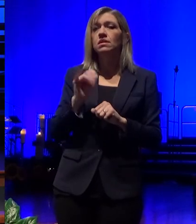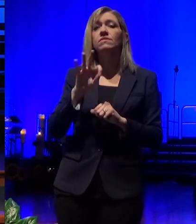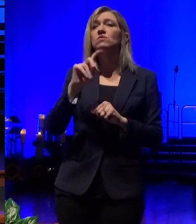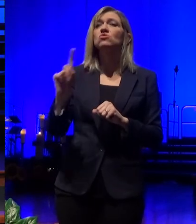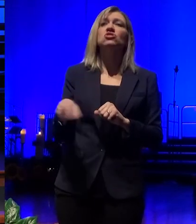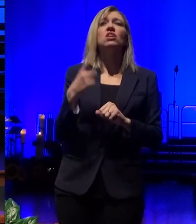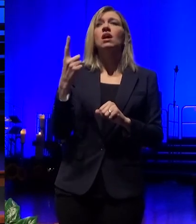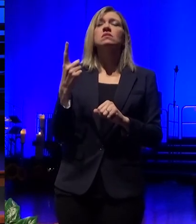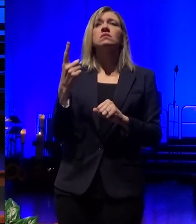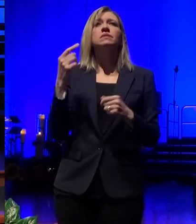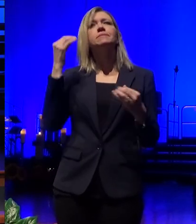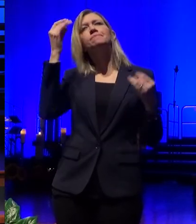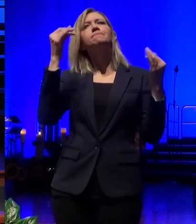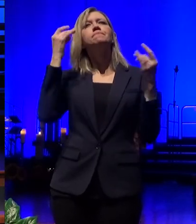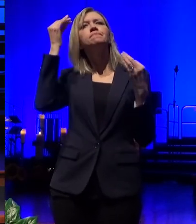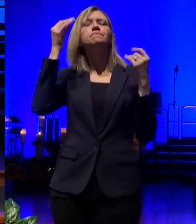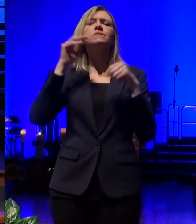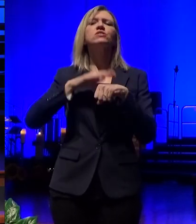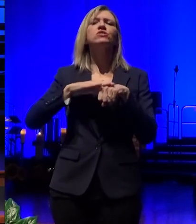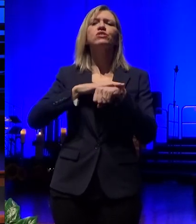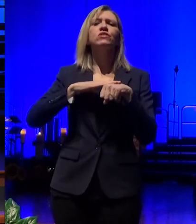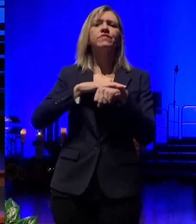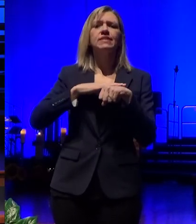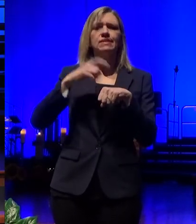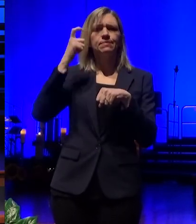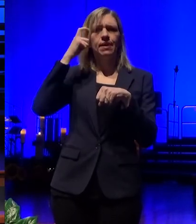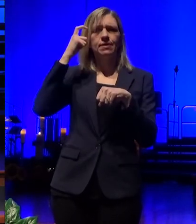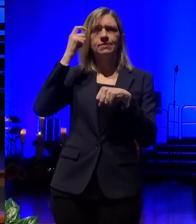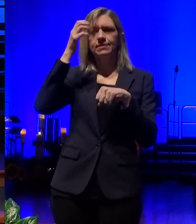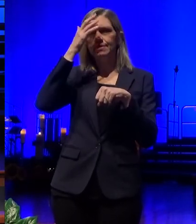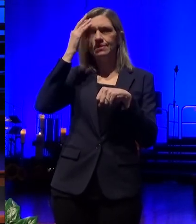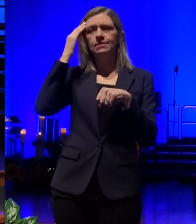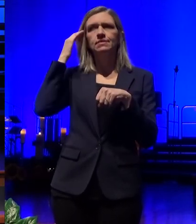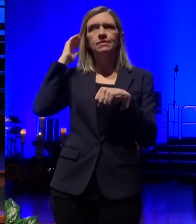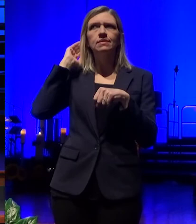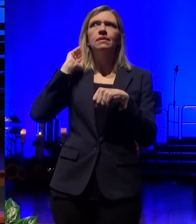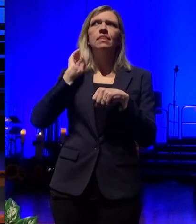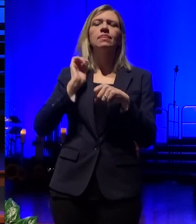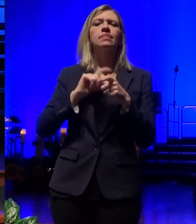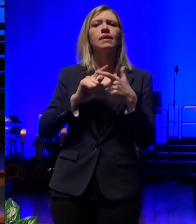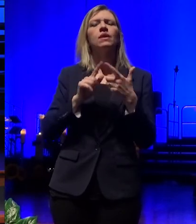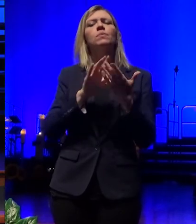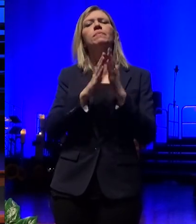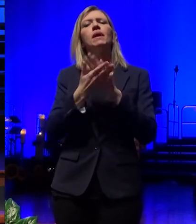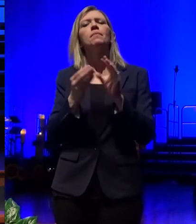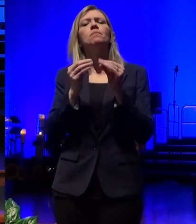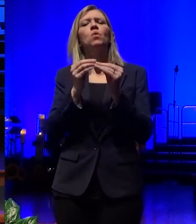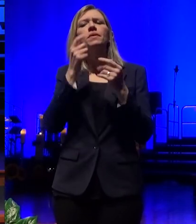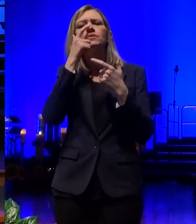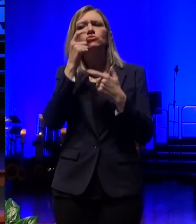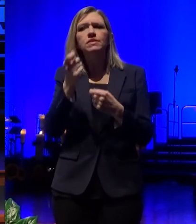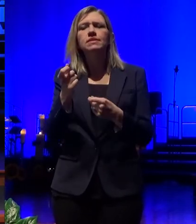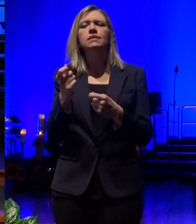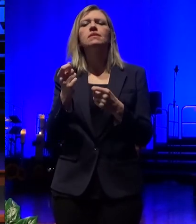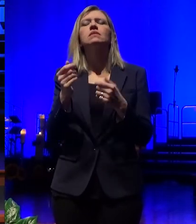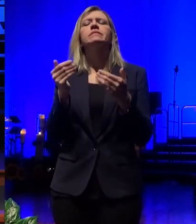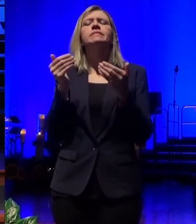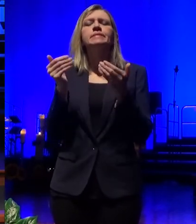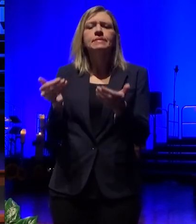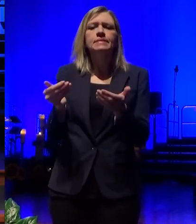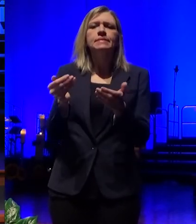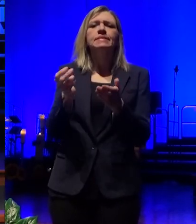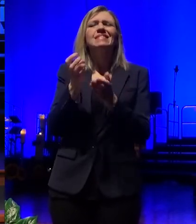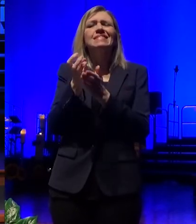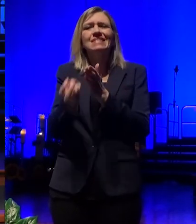just encountering the surface mind. So then we become interested, possibly, in going a little deeper.